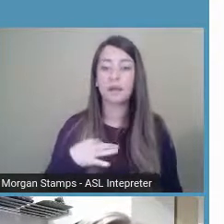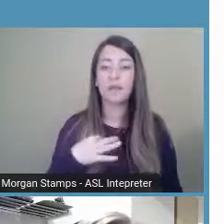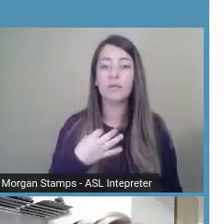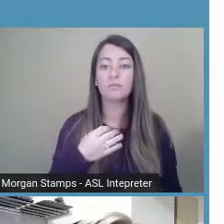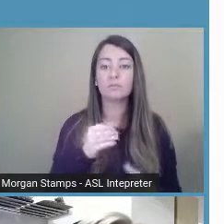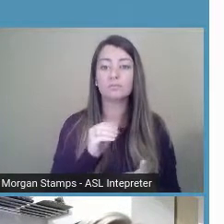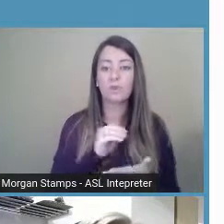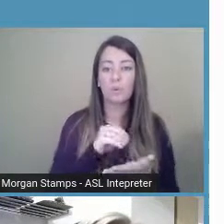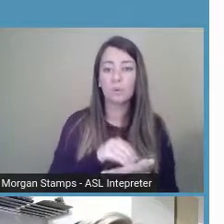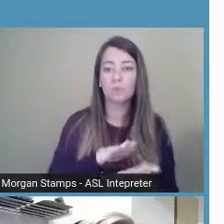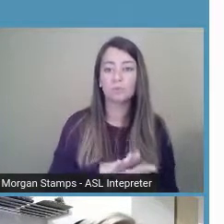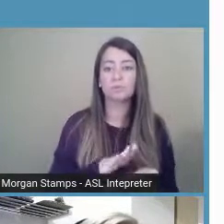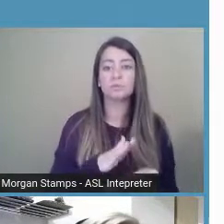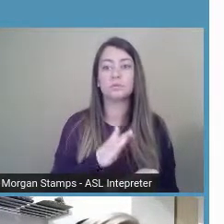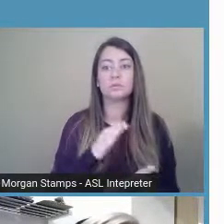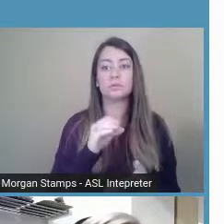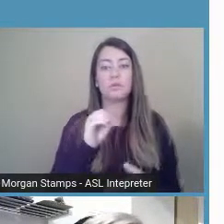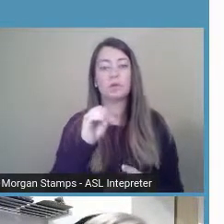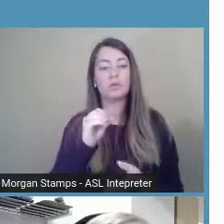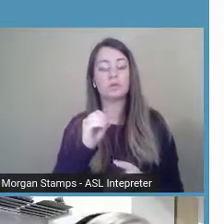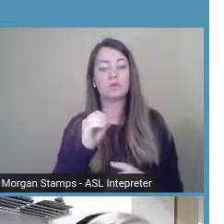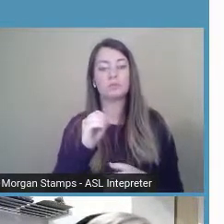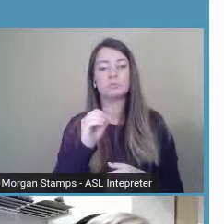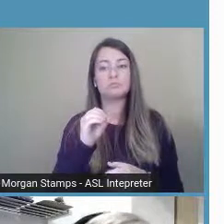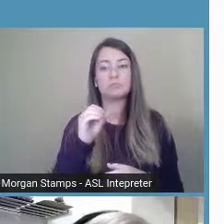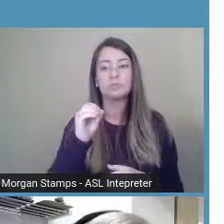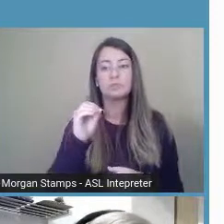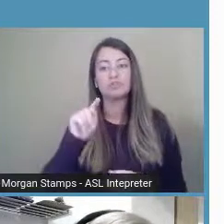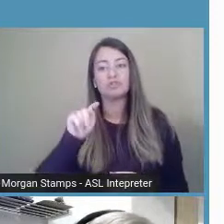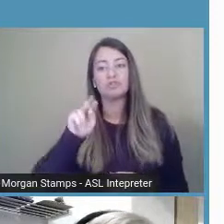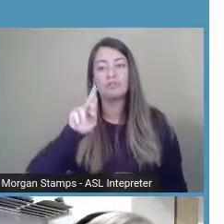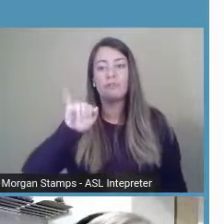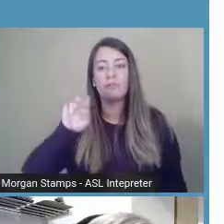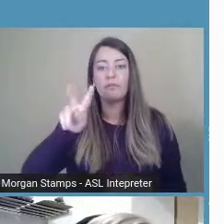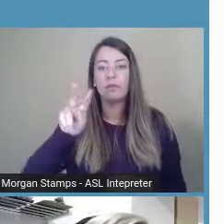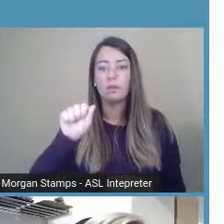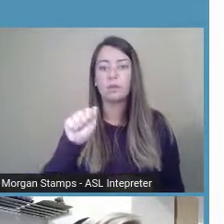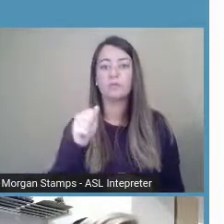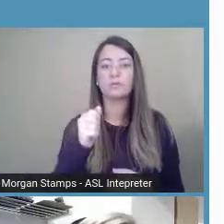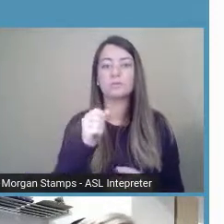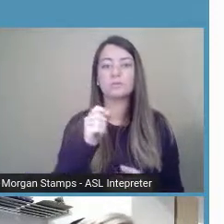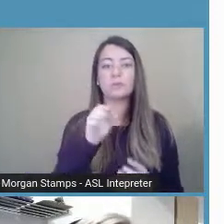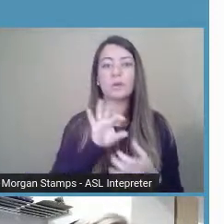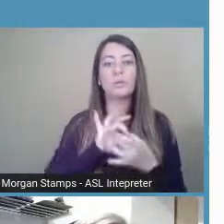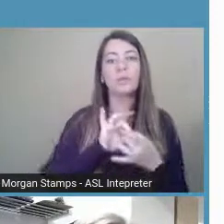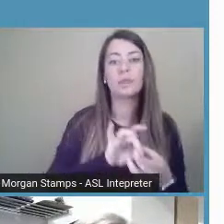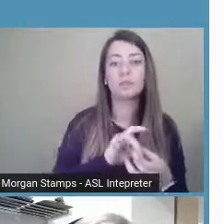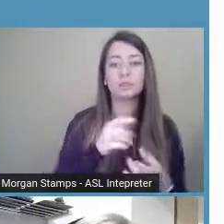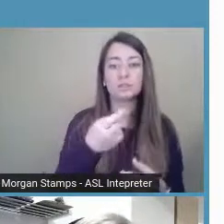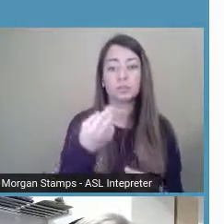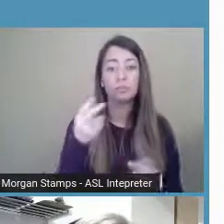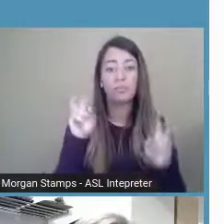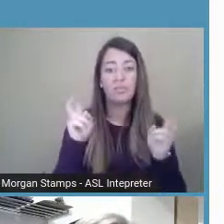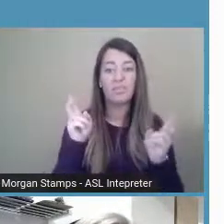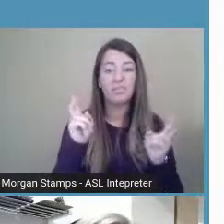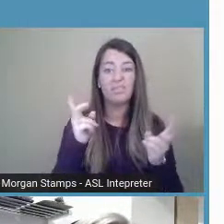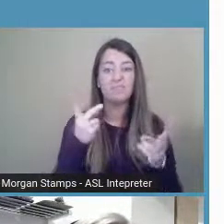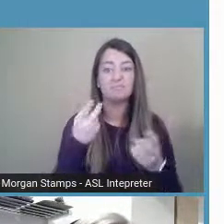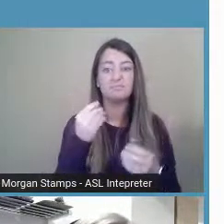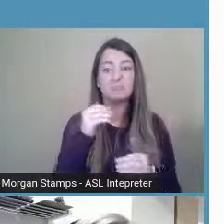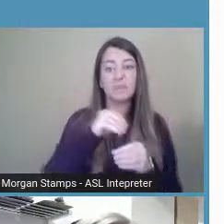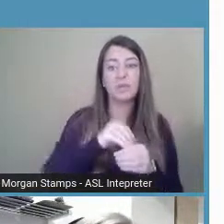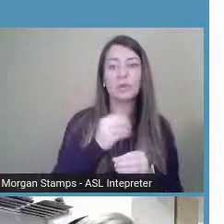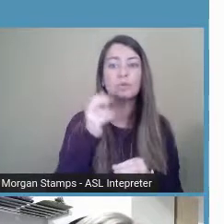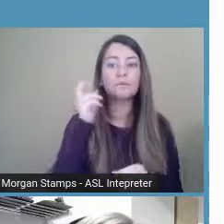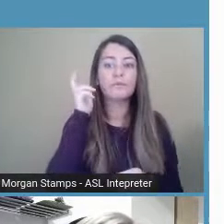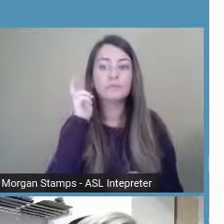program and to shop online at the artist's website afterwards. Artful Trivia was one of the trickiest for our staff to